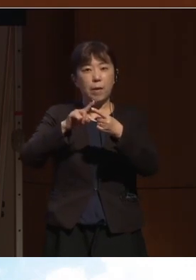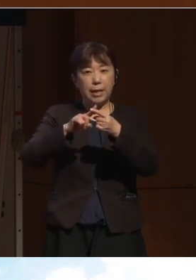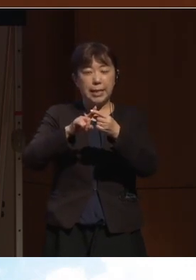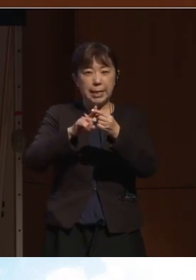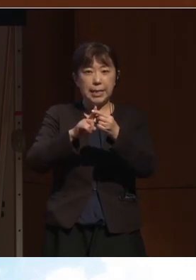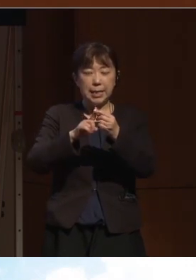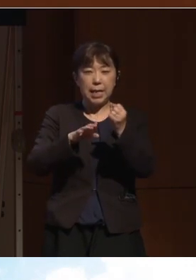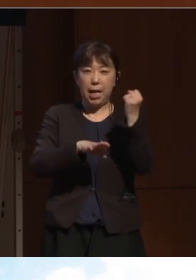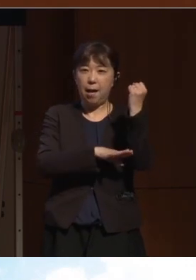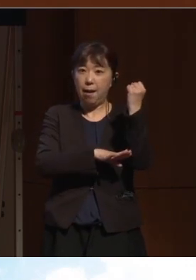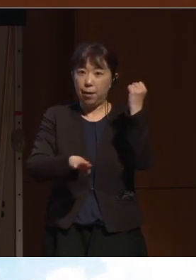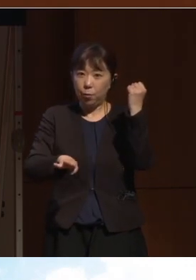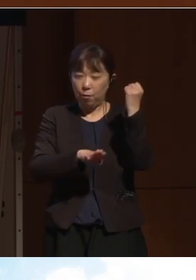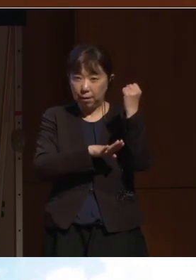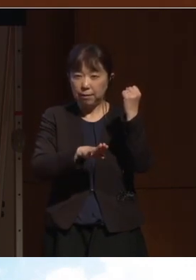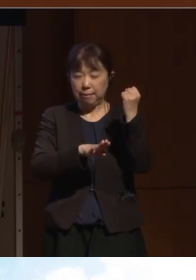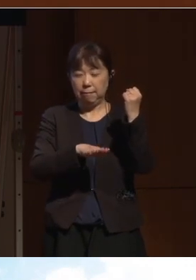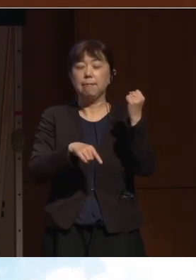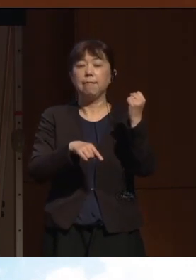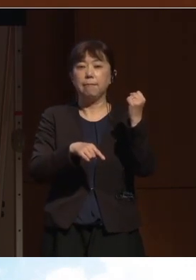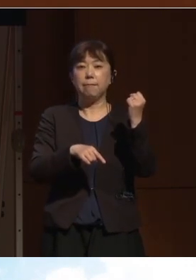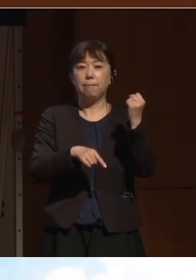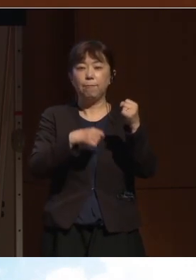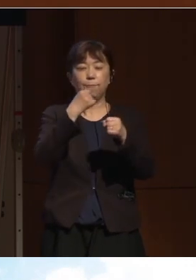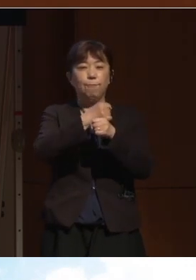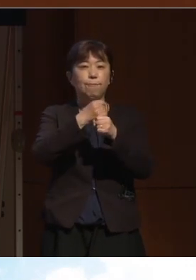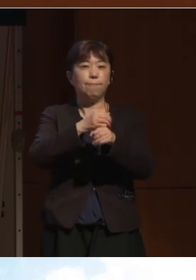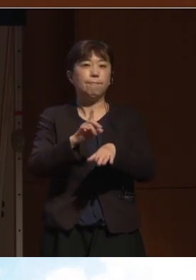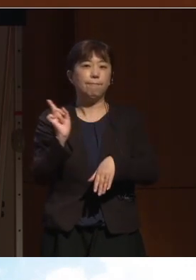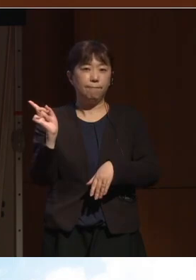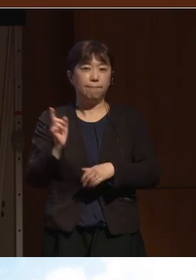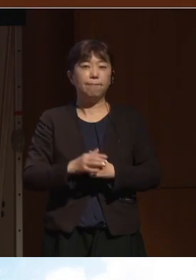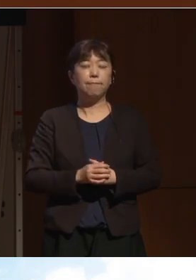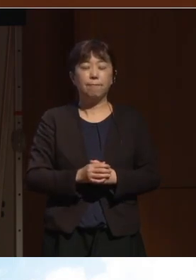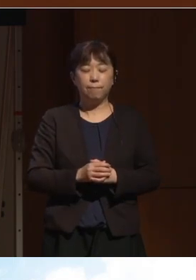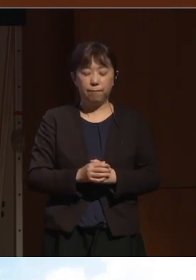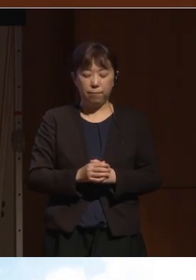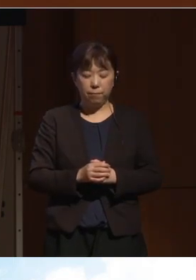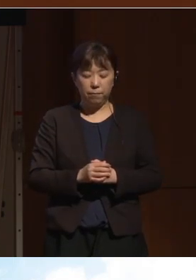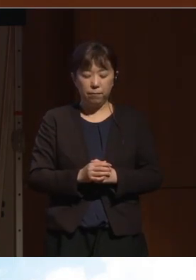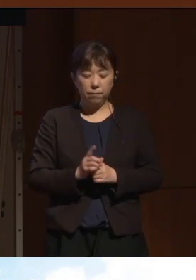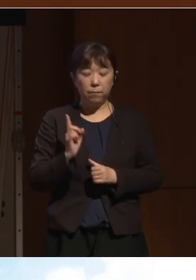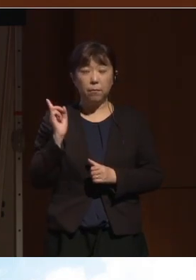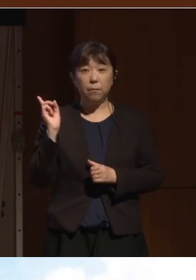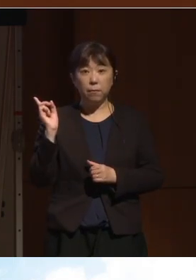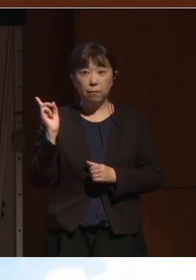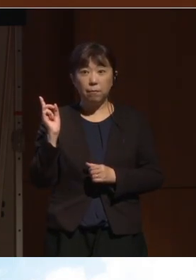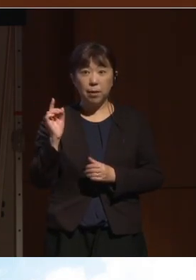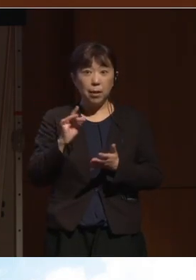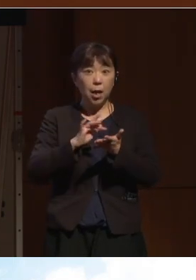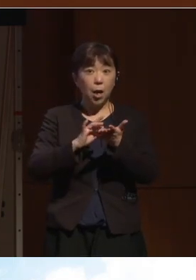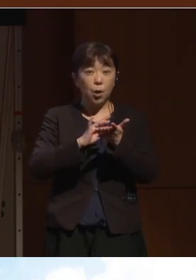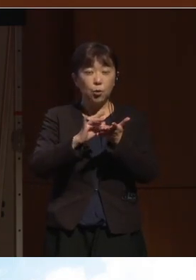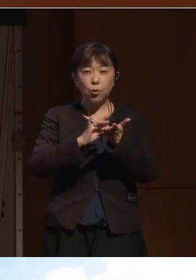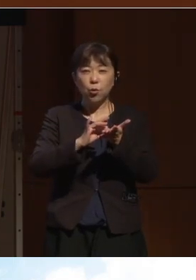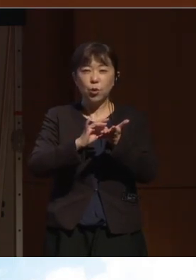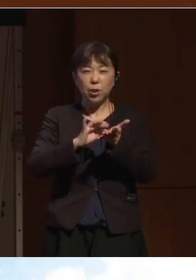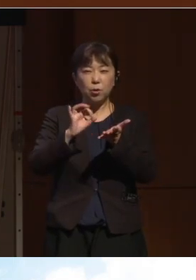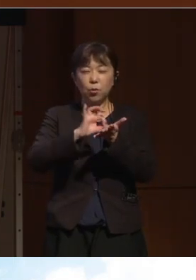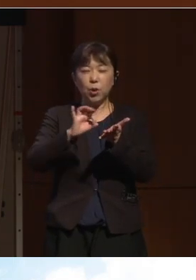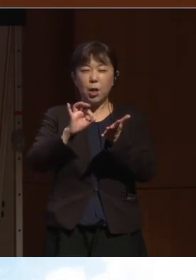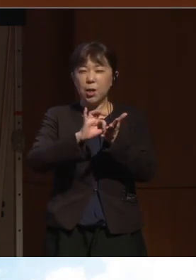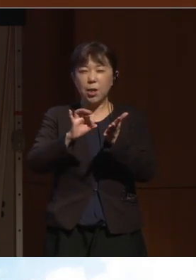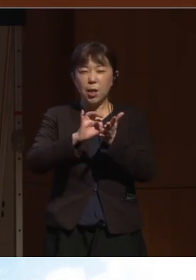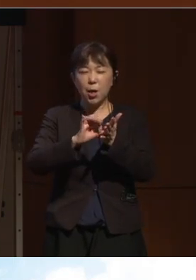We were able to look at the reduction in the use of ineffective treatments, and that helped us put aside the risk of major side effects